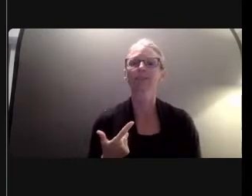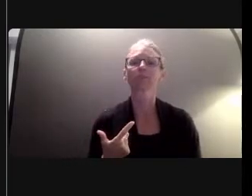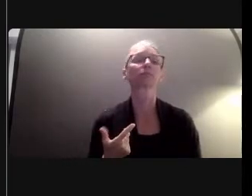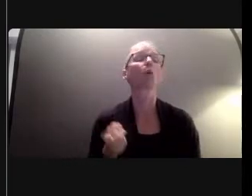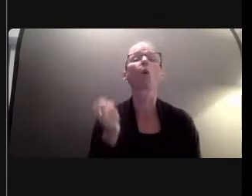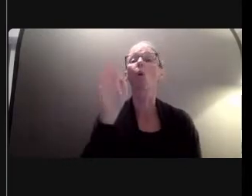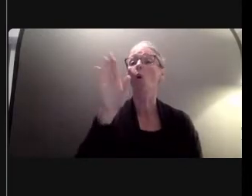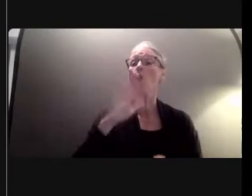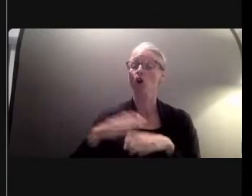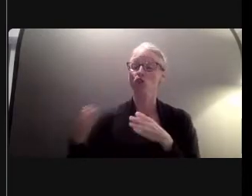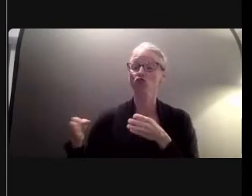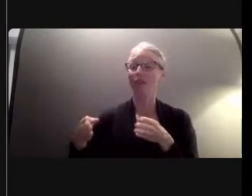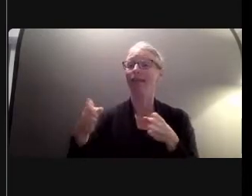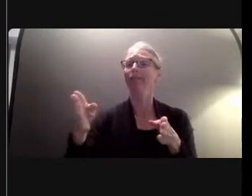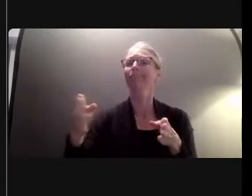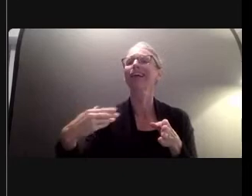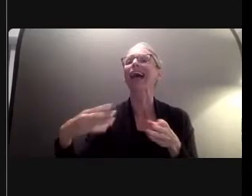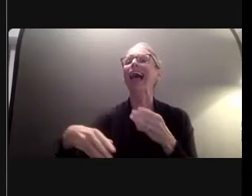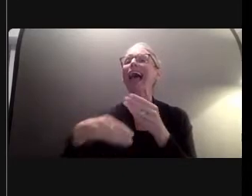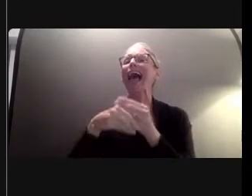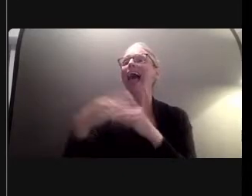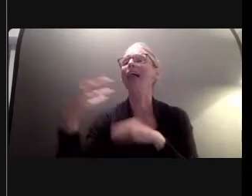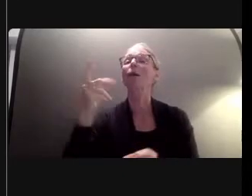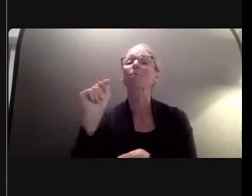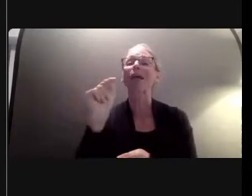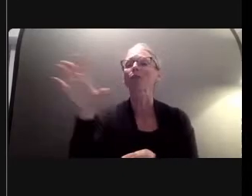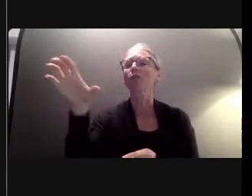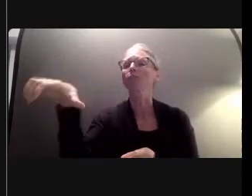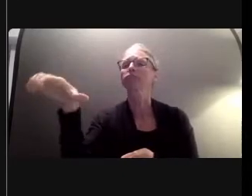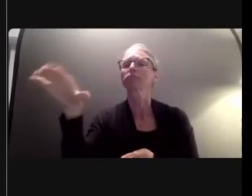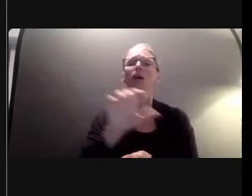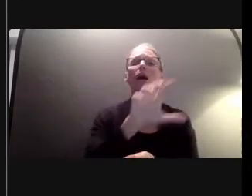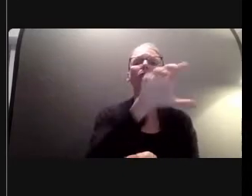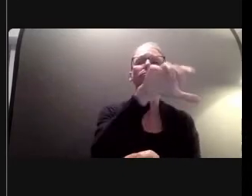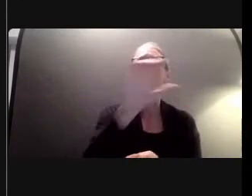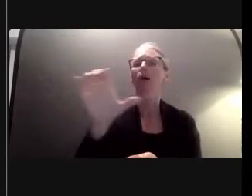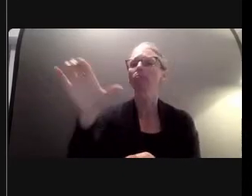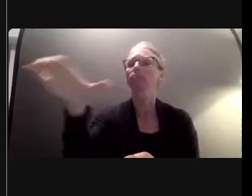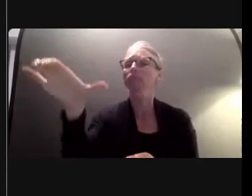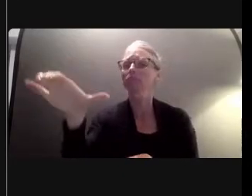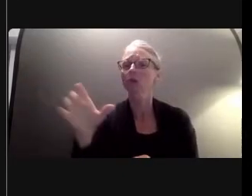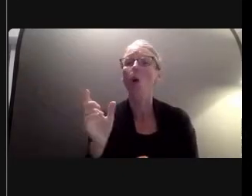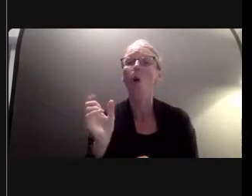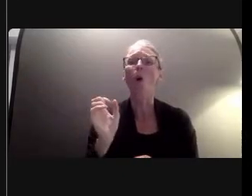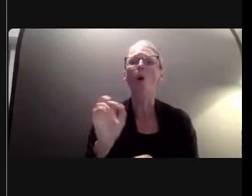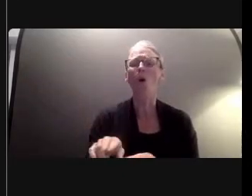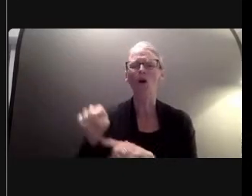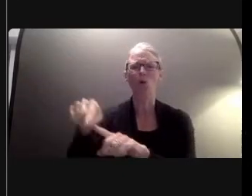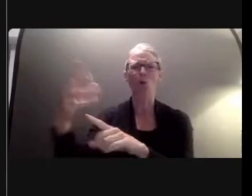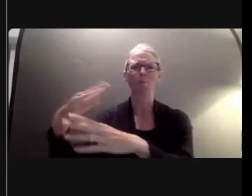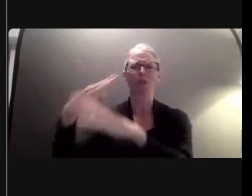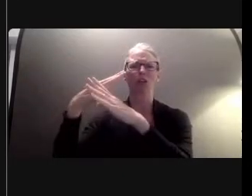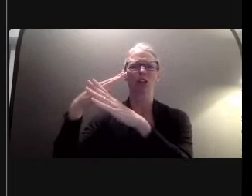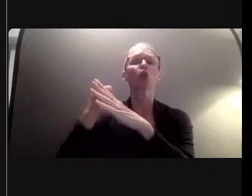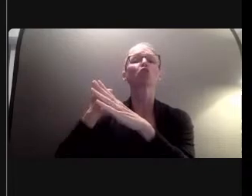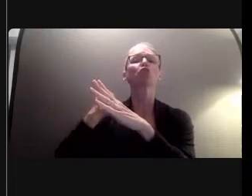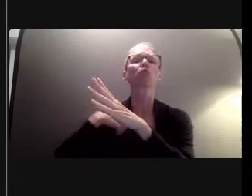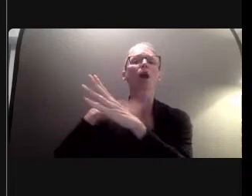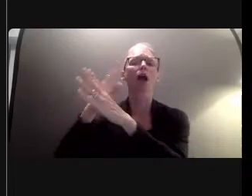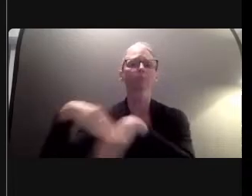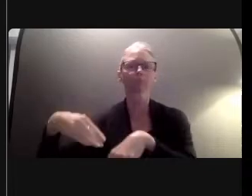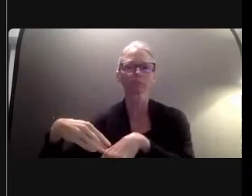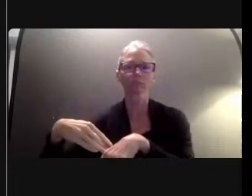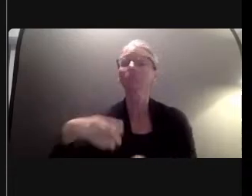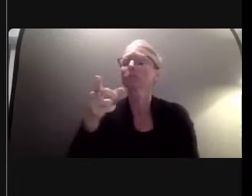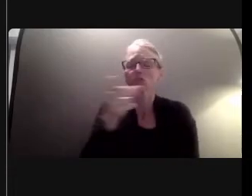sure there aren't certain barriers. Really, actually, people think, well, we can't make all trails accessible. And yes, we cannot make